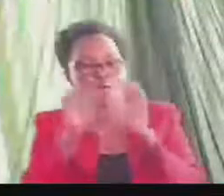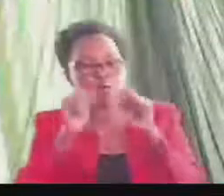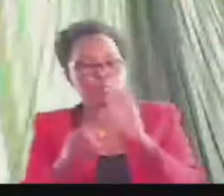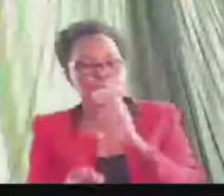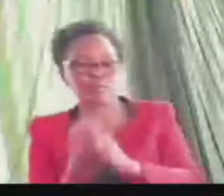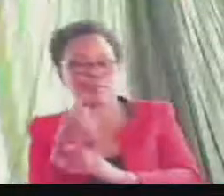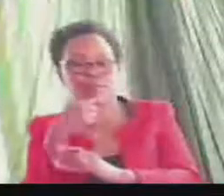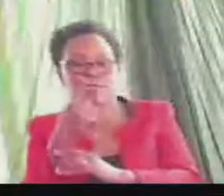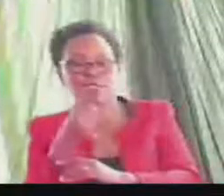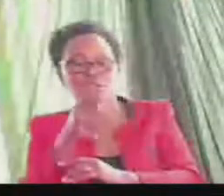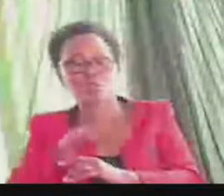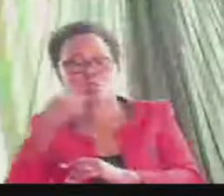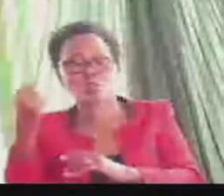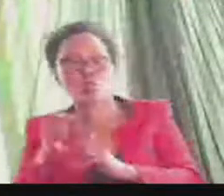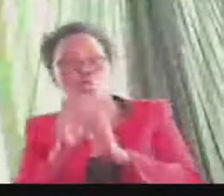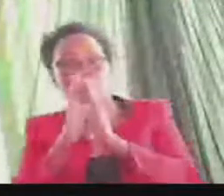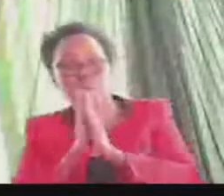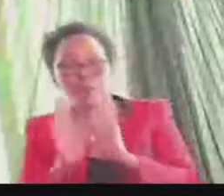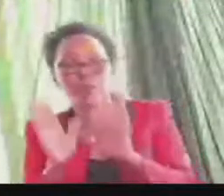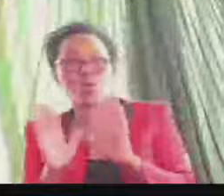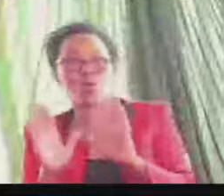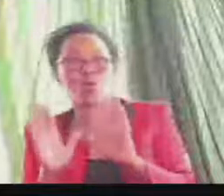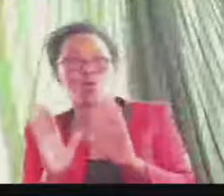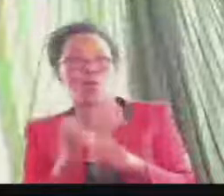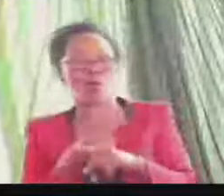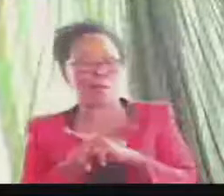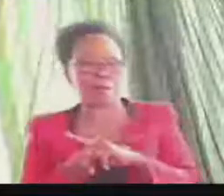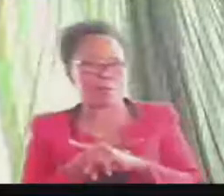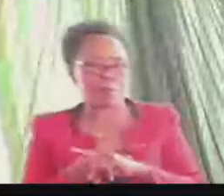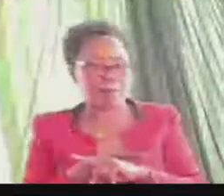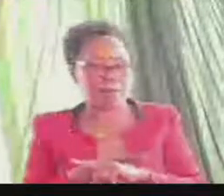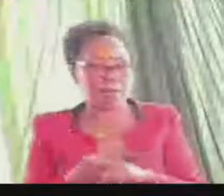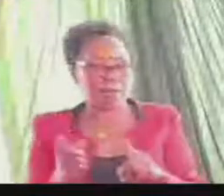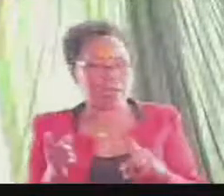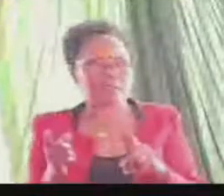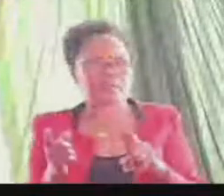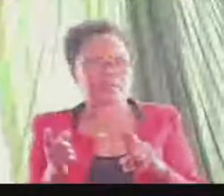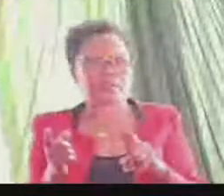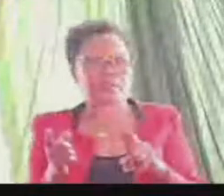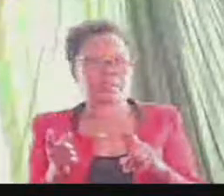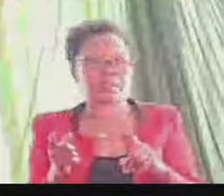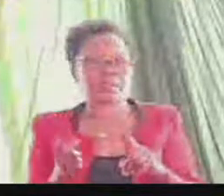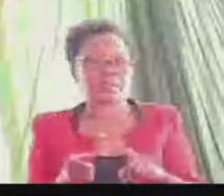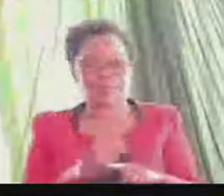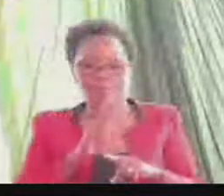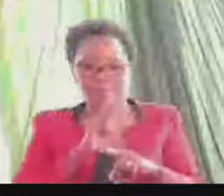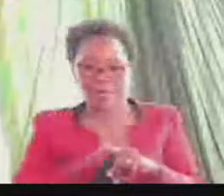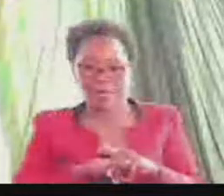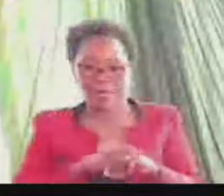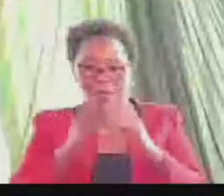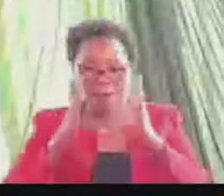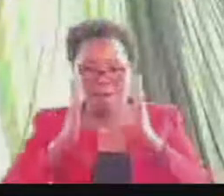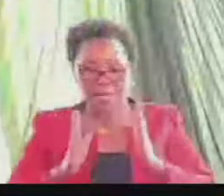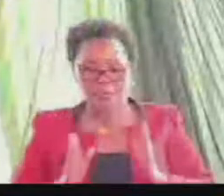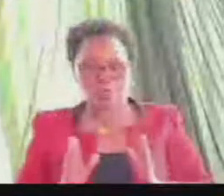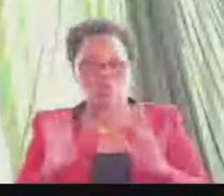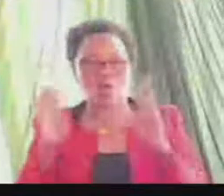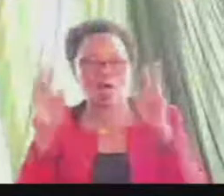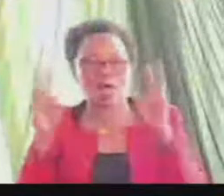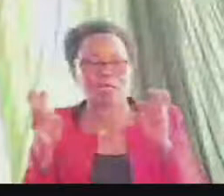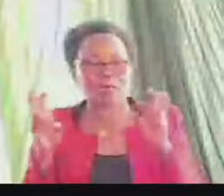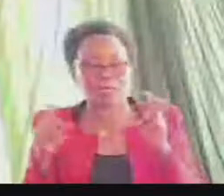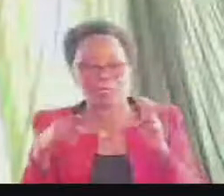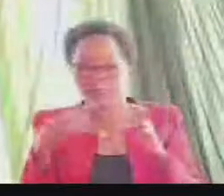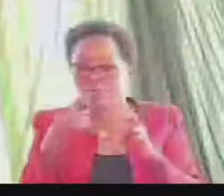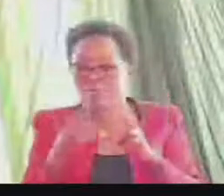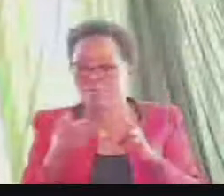your Friday prayer. But when now these are purely personal aspects of saying a girl